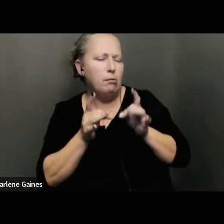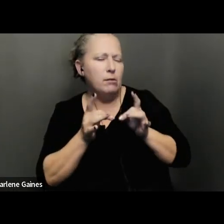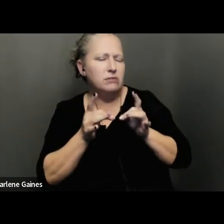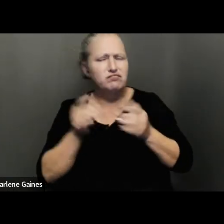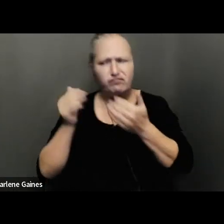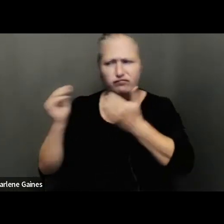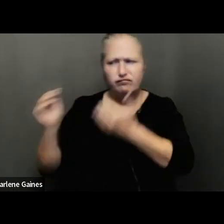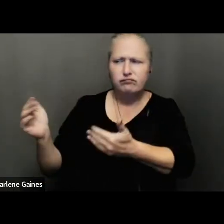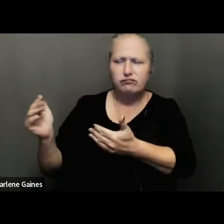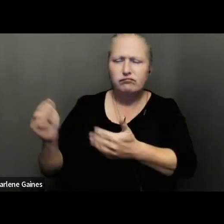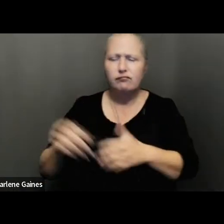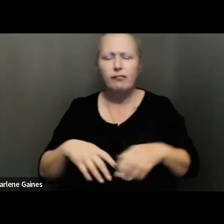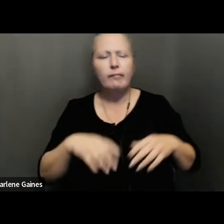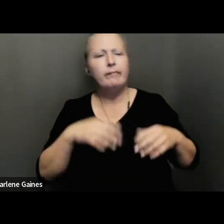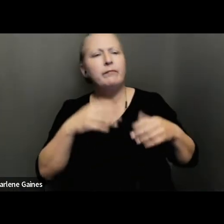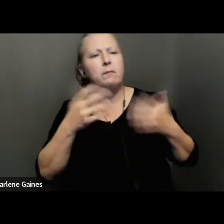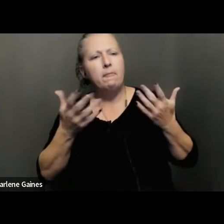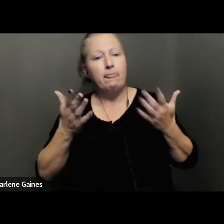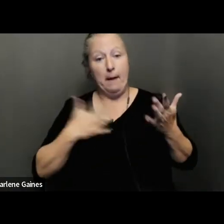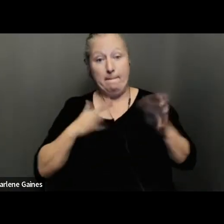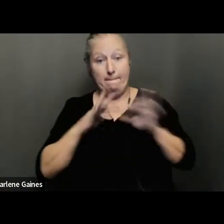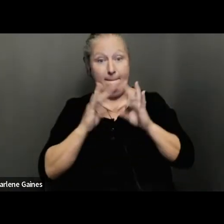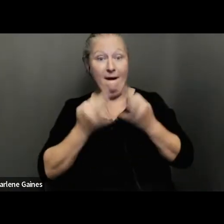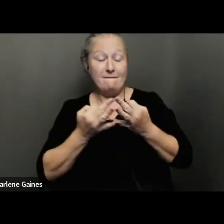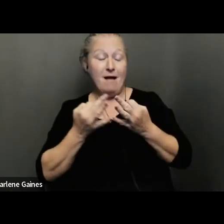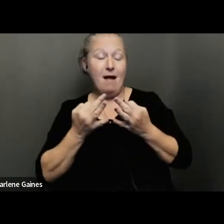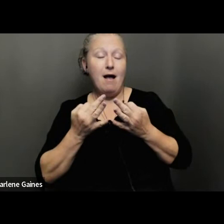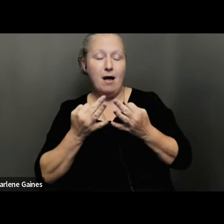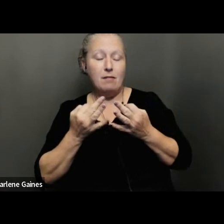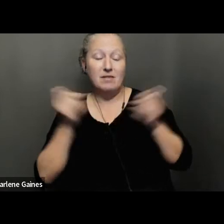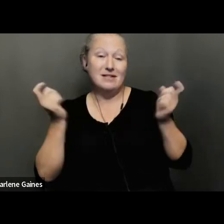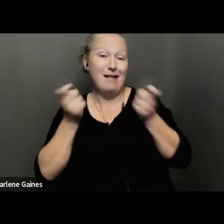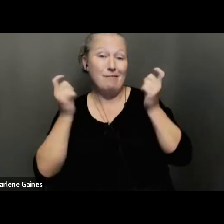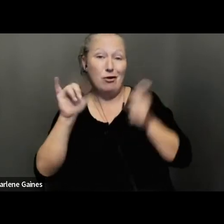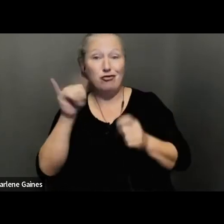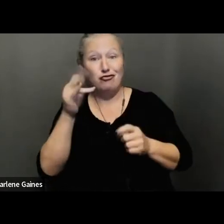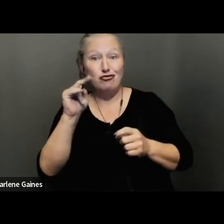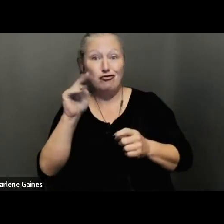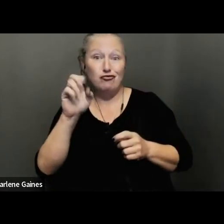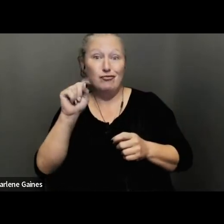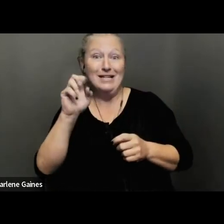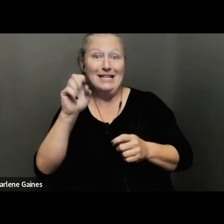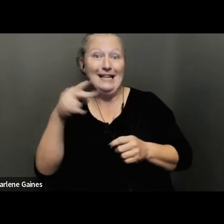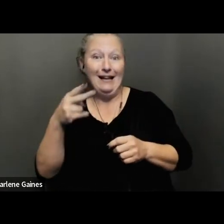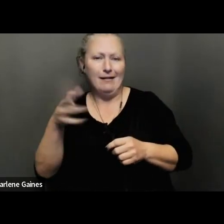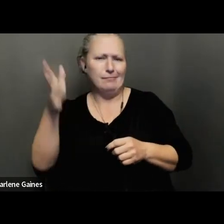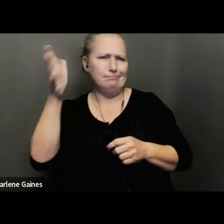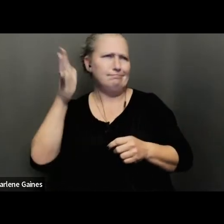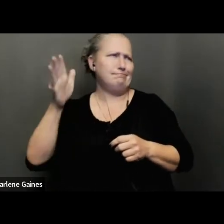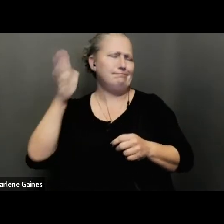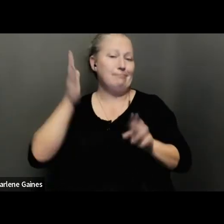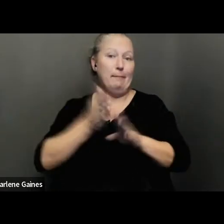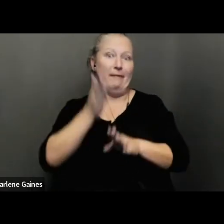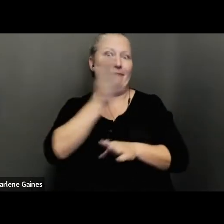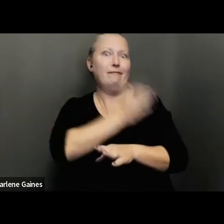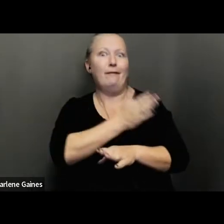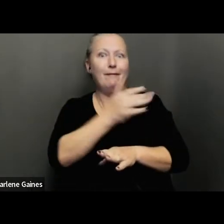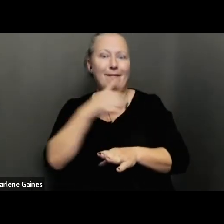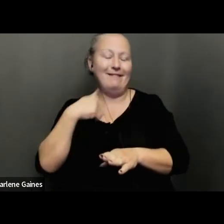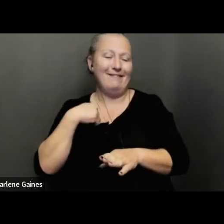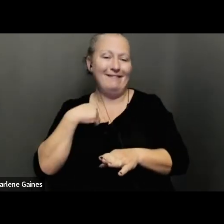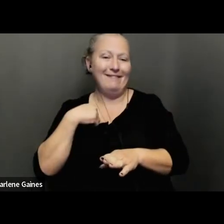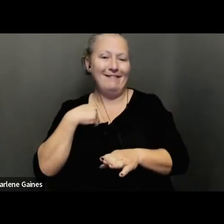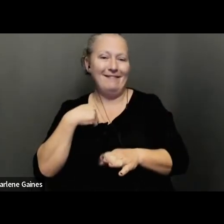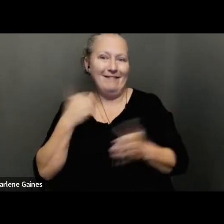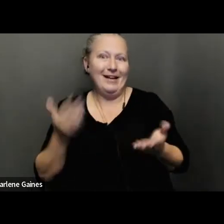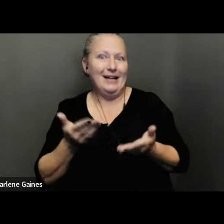And, you know, my family has celebrated Juneteenth back to when, way before I was ever here. It was